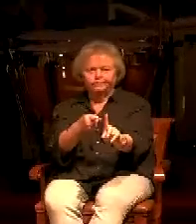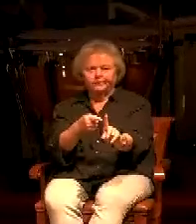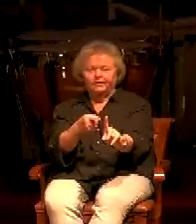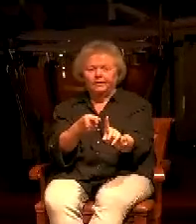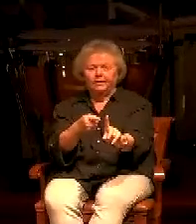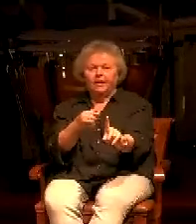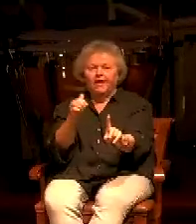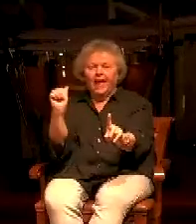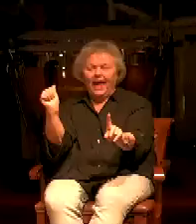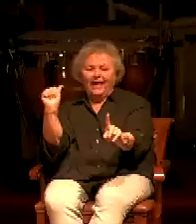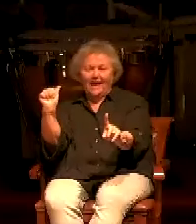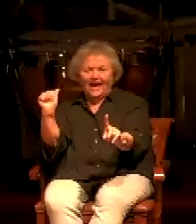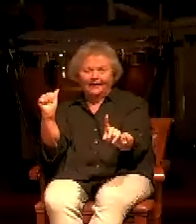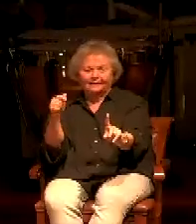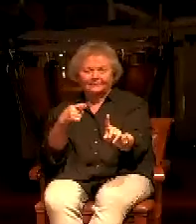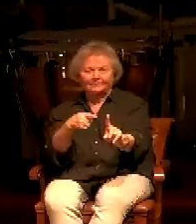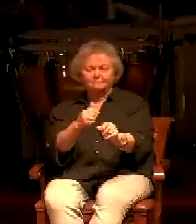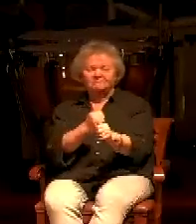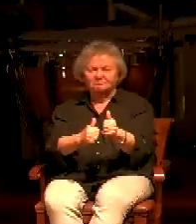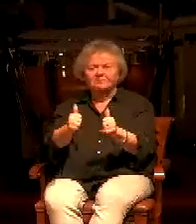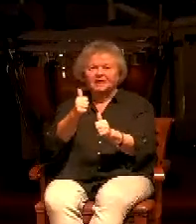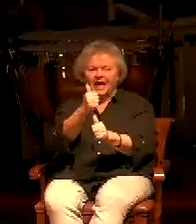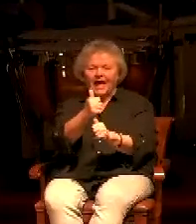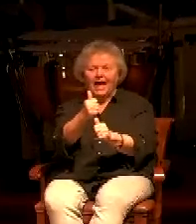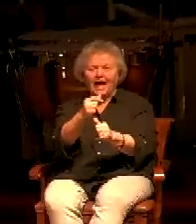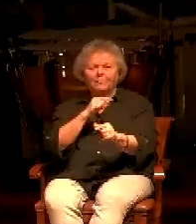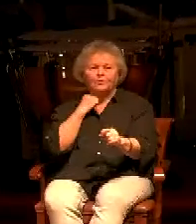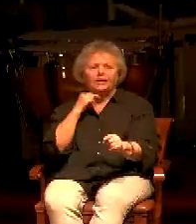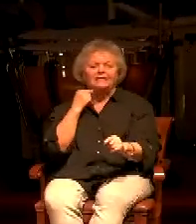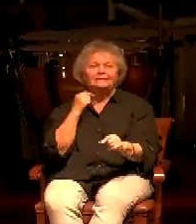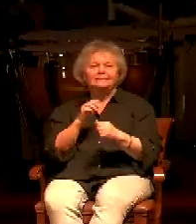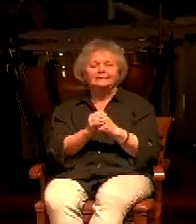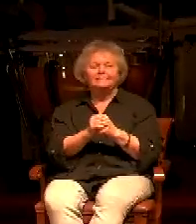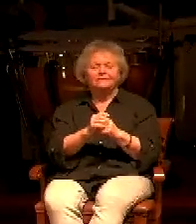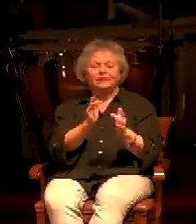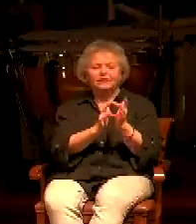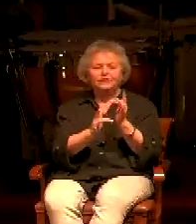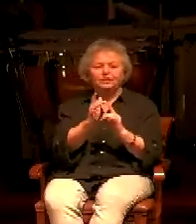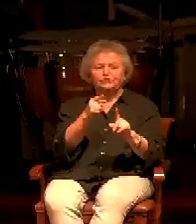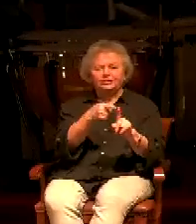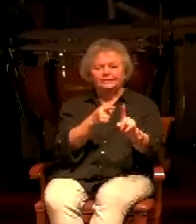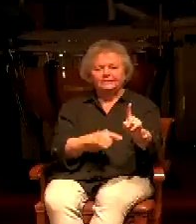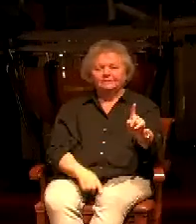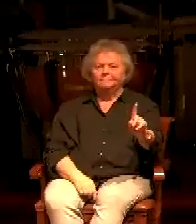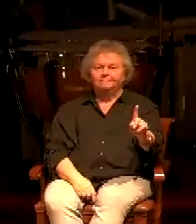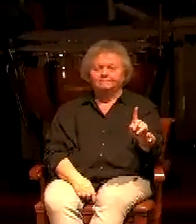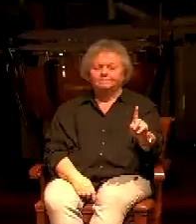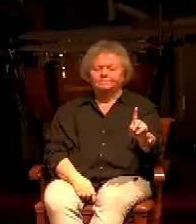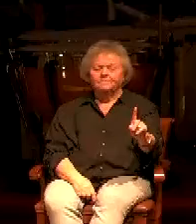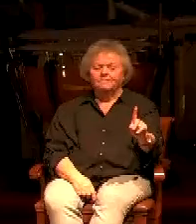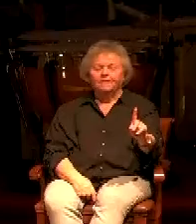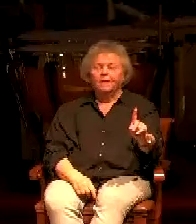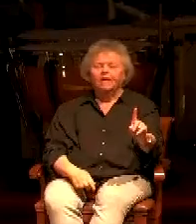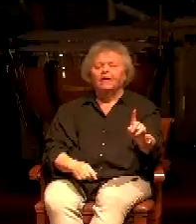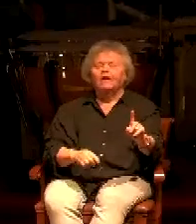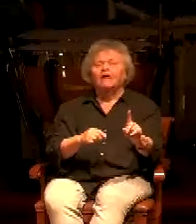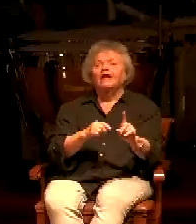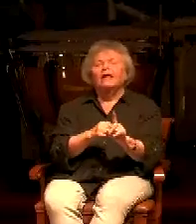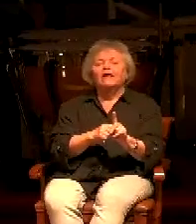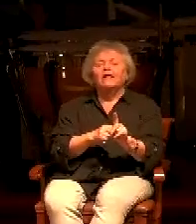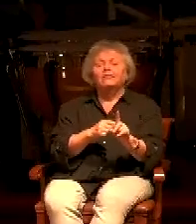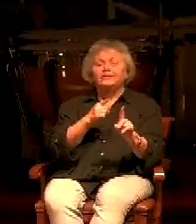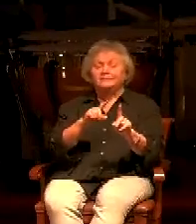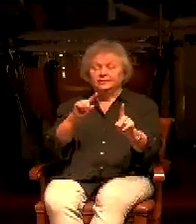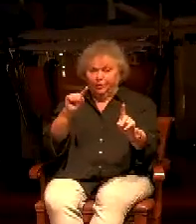who's still the one that they look to, who's still in authority. Now, they'll eventually send him to Caiaphas for the official trial, but this is a